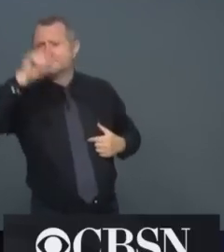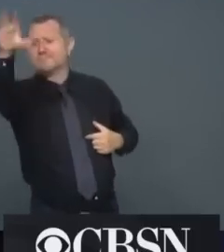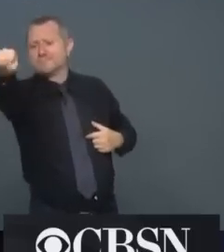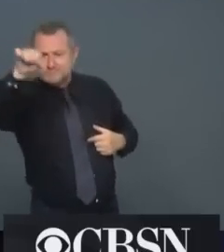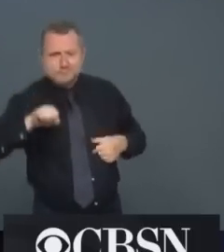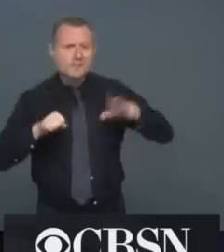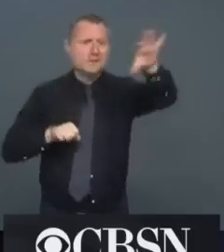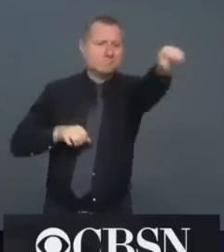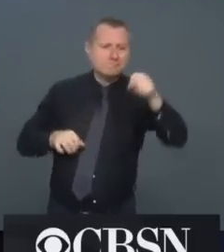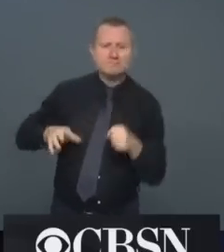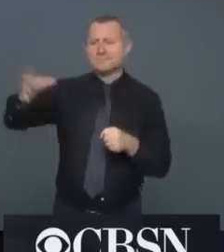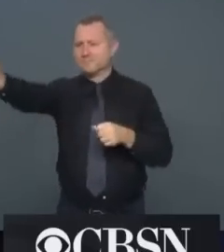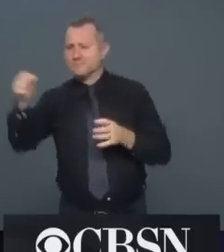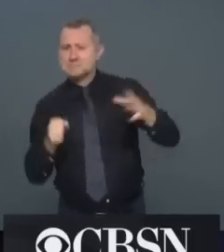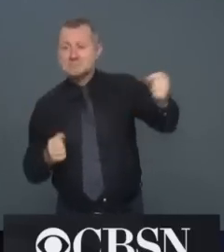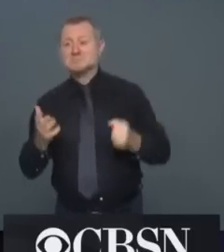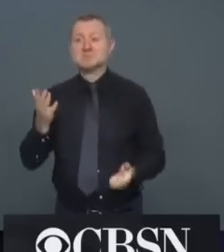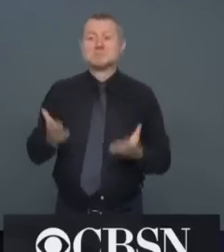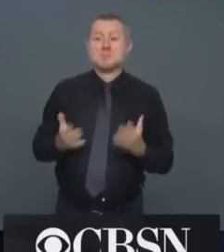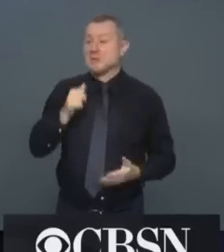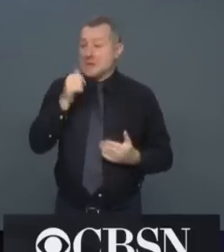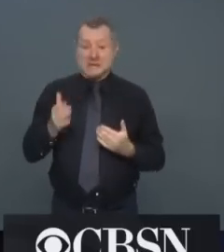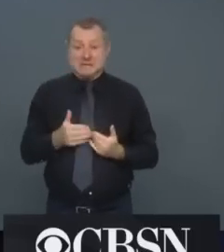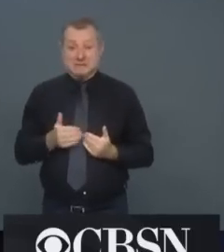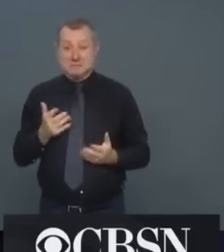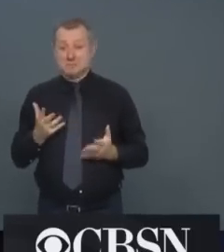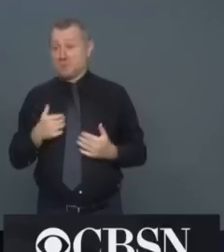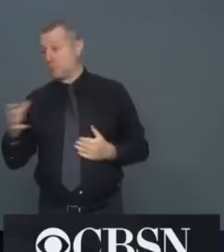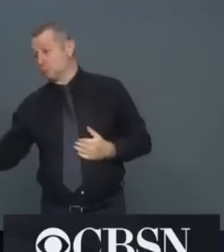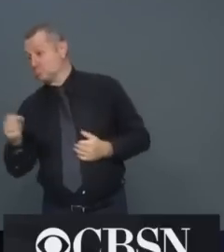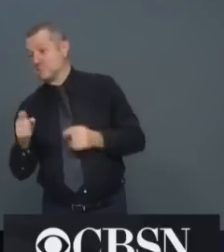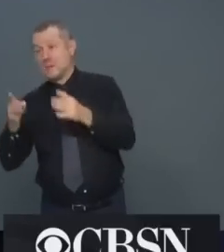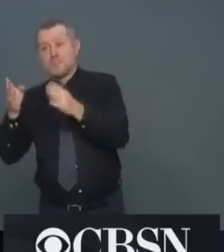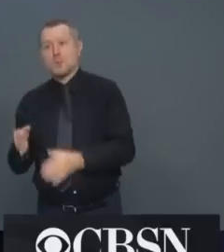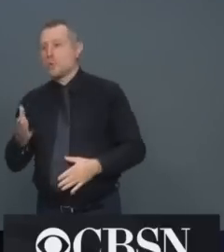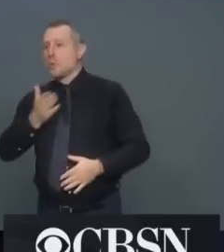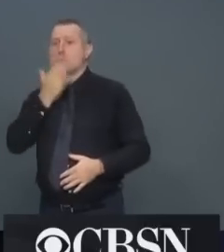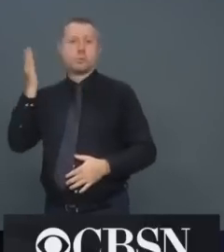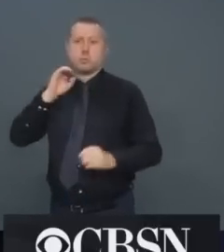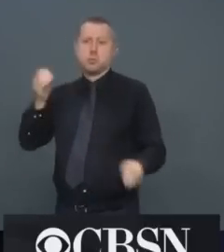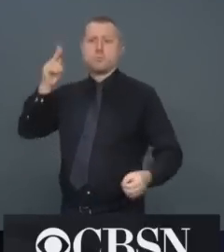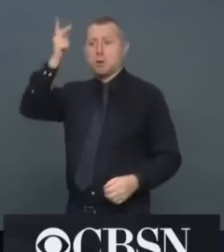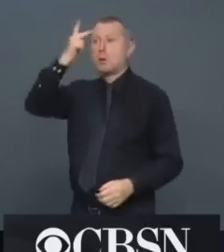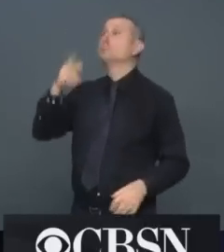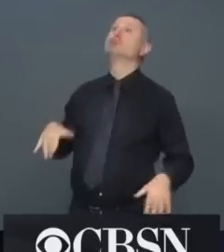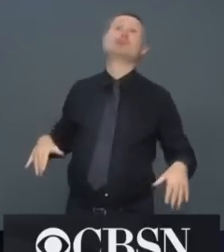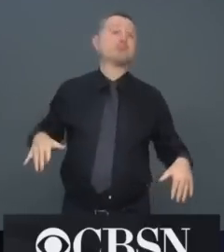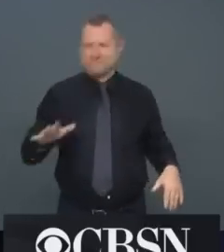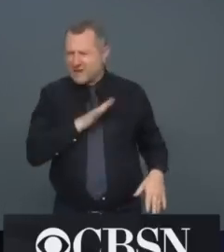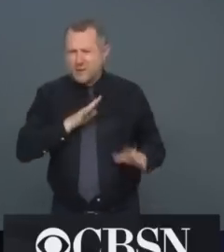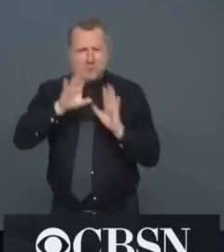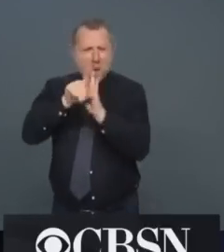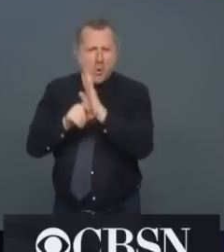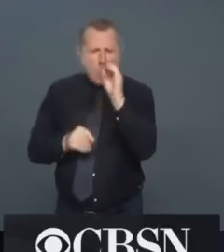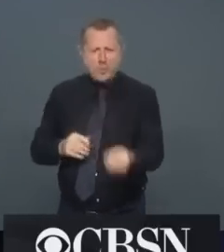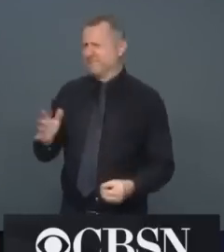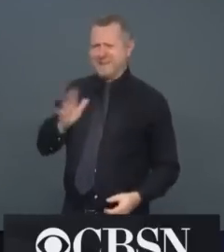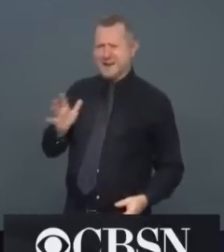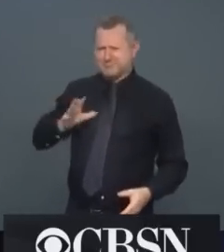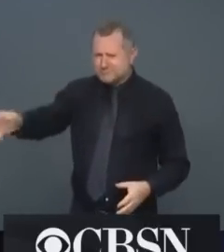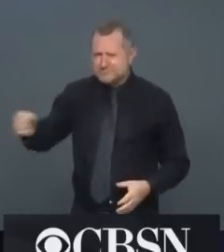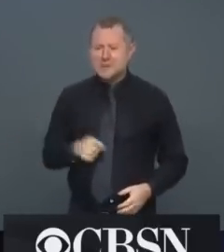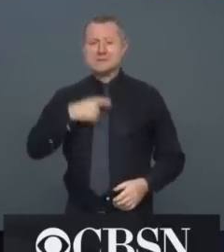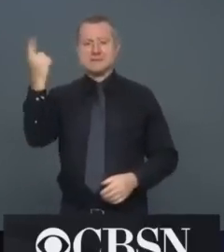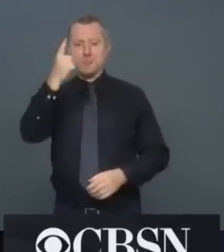they're not a political official. I'll do that too. But somebody has to start the conversation. And